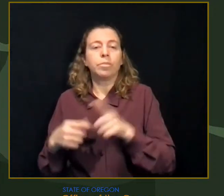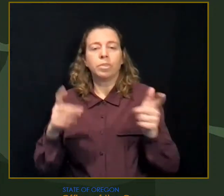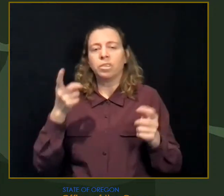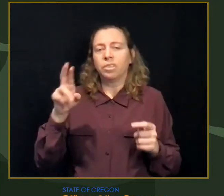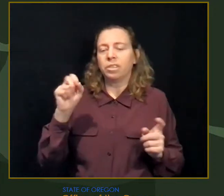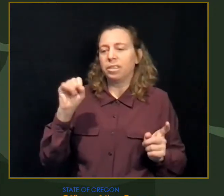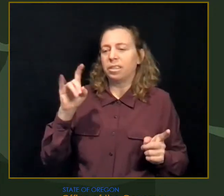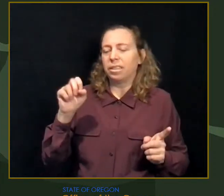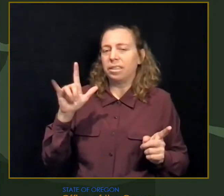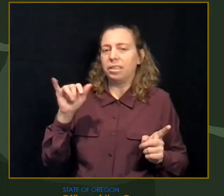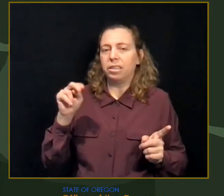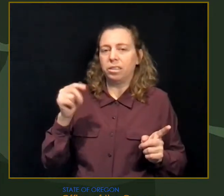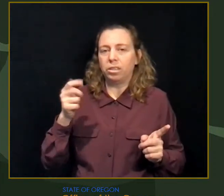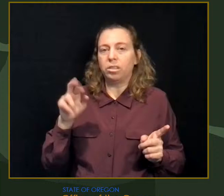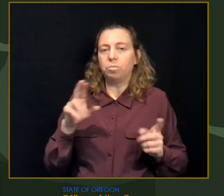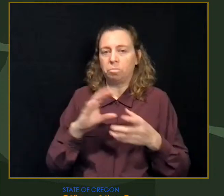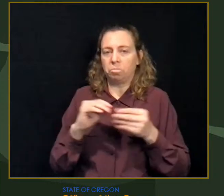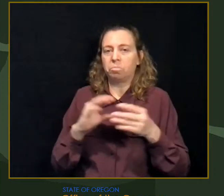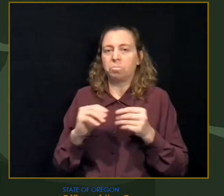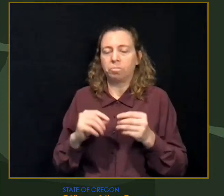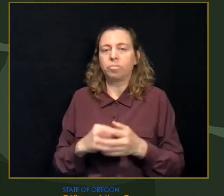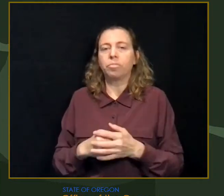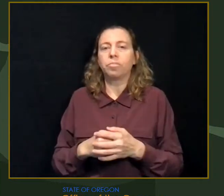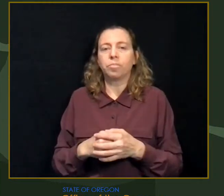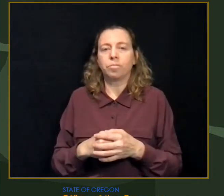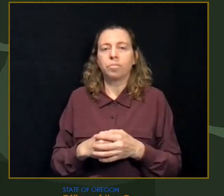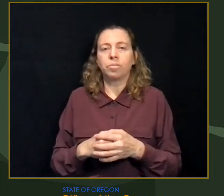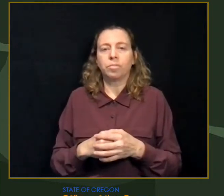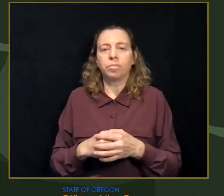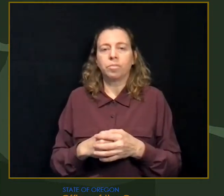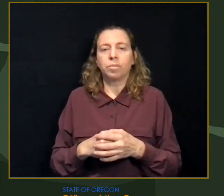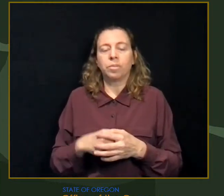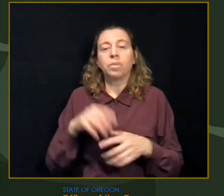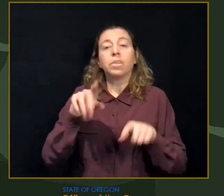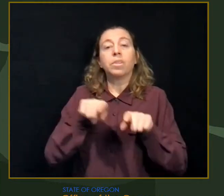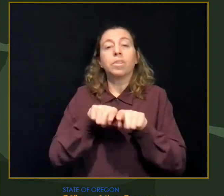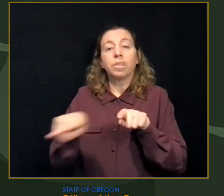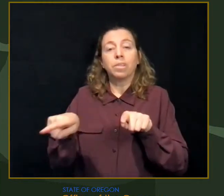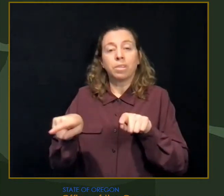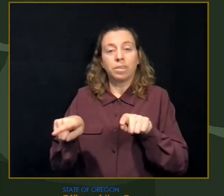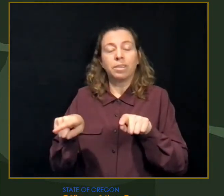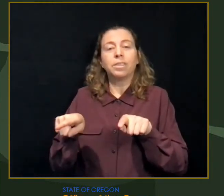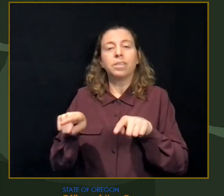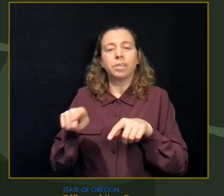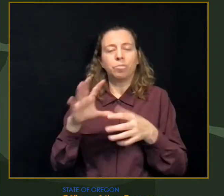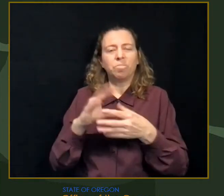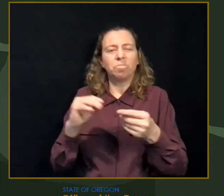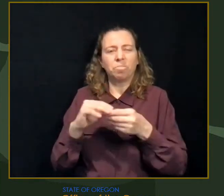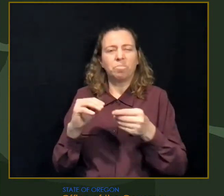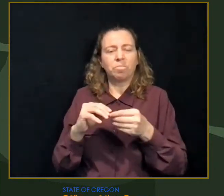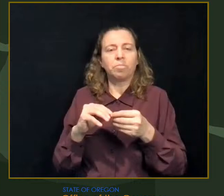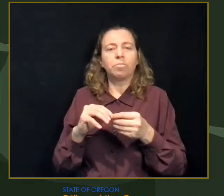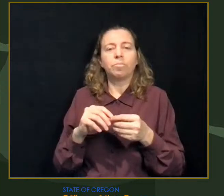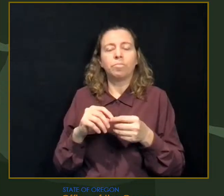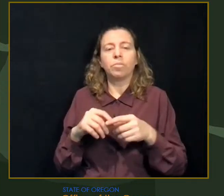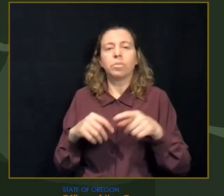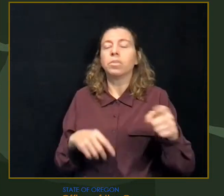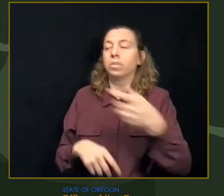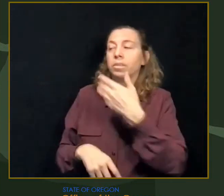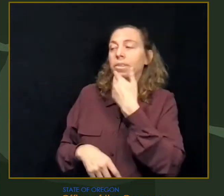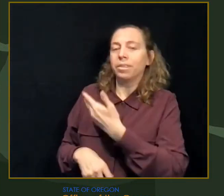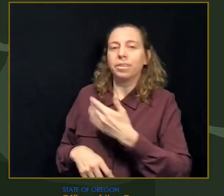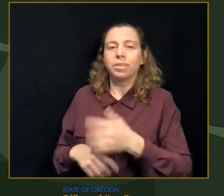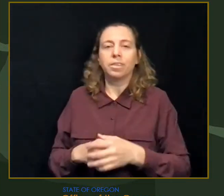of the variants. Thank you, Governor Brown, and thank you, Erin, for that question. I think with Ready School Safe Learners, we